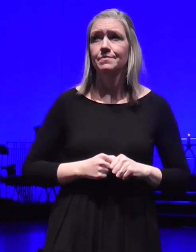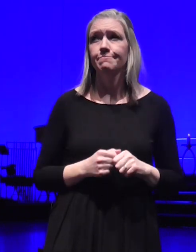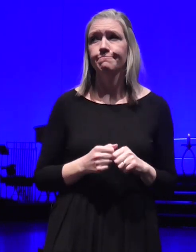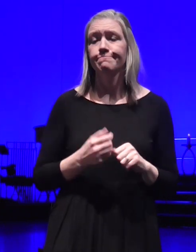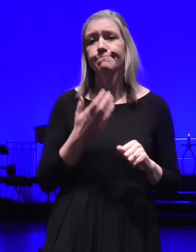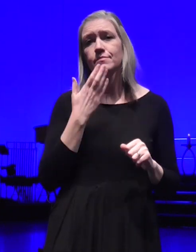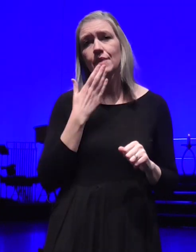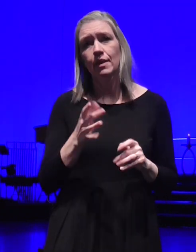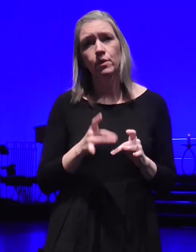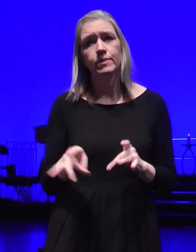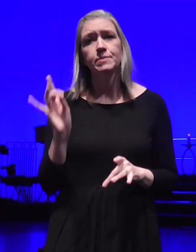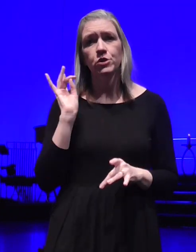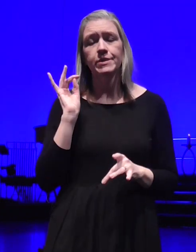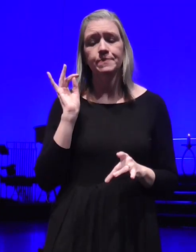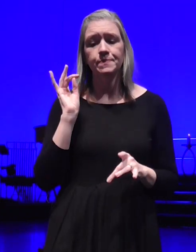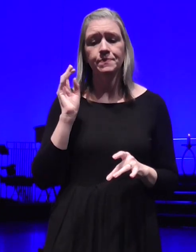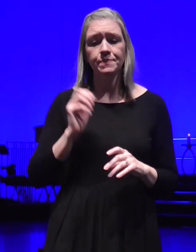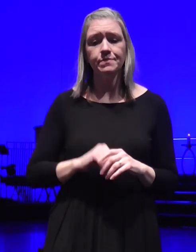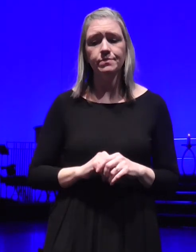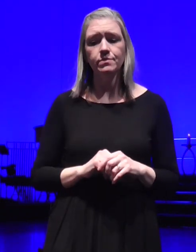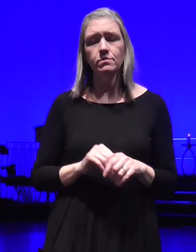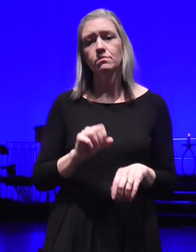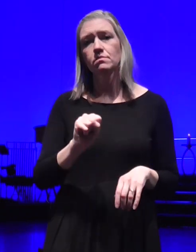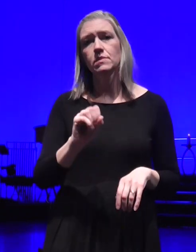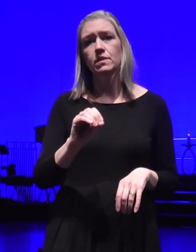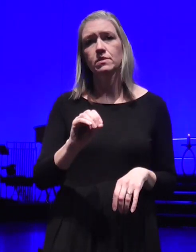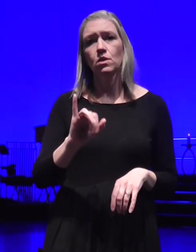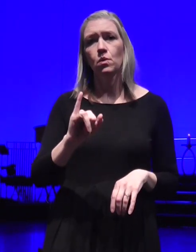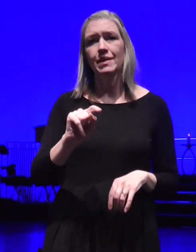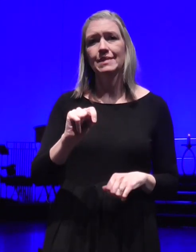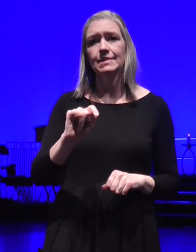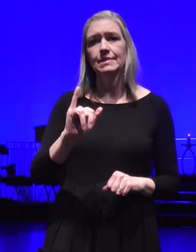Thank you, Spirit. And so it is.